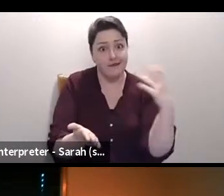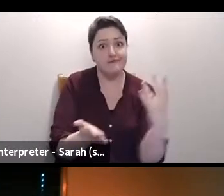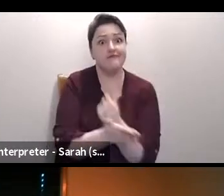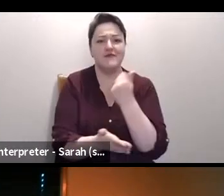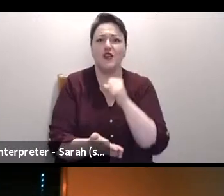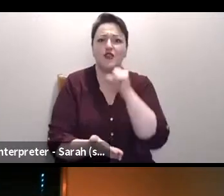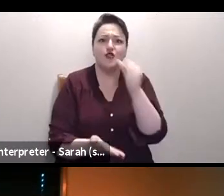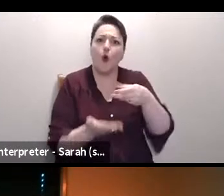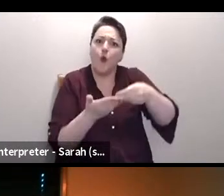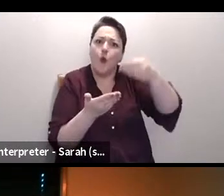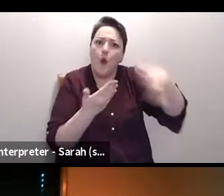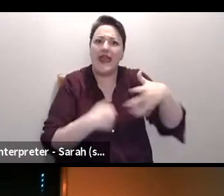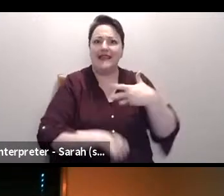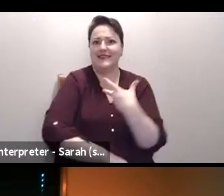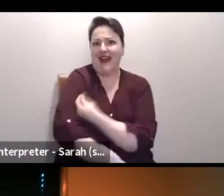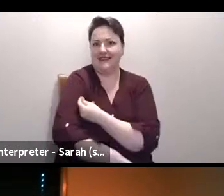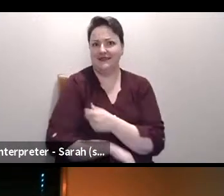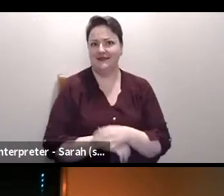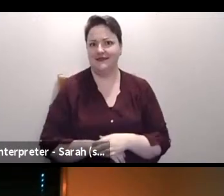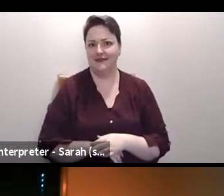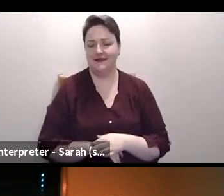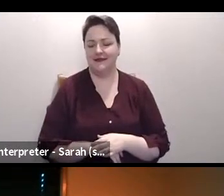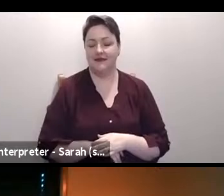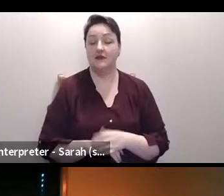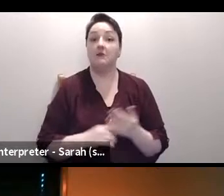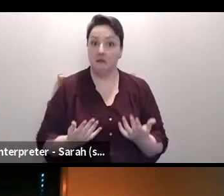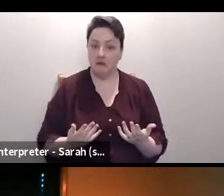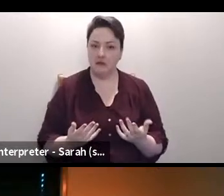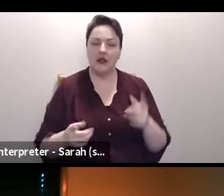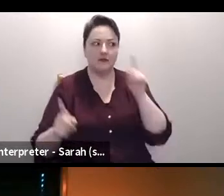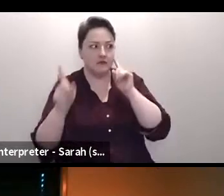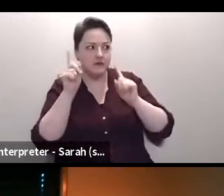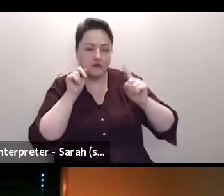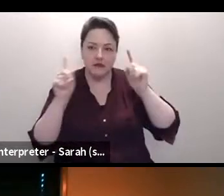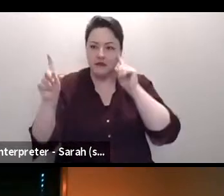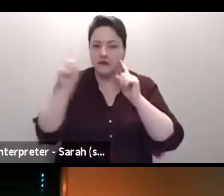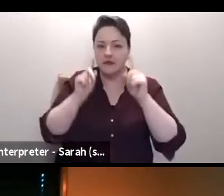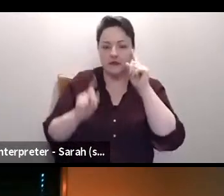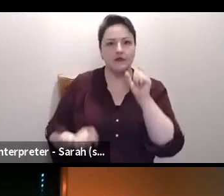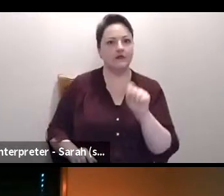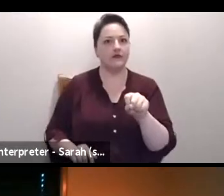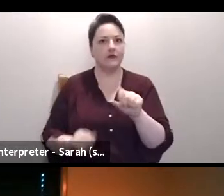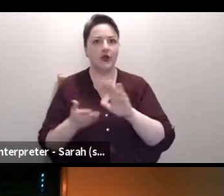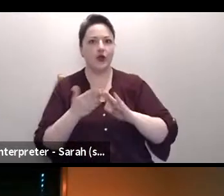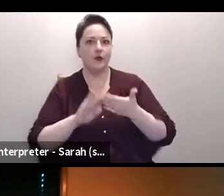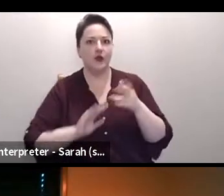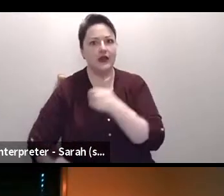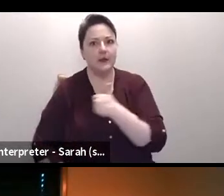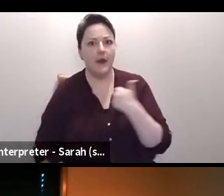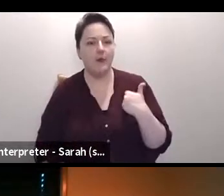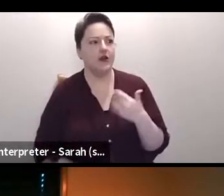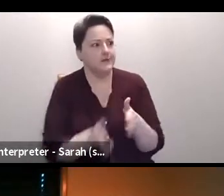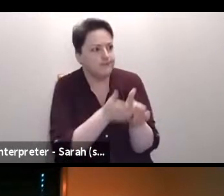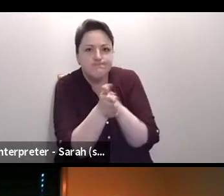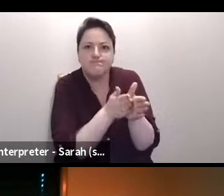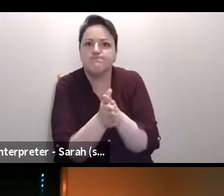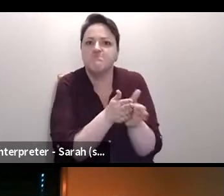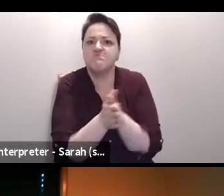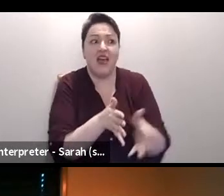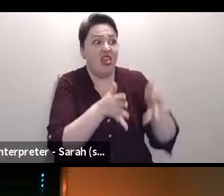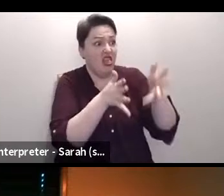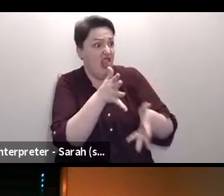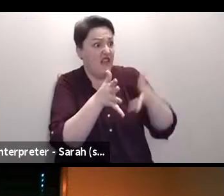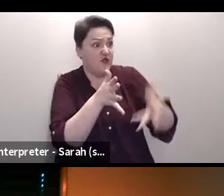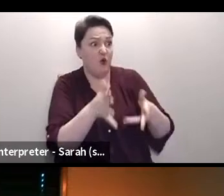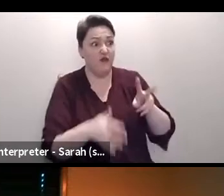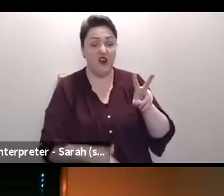And we're hearing a lot of interest from people wanting to just get a leftover vaccine whenever